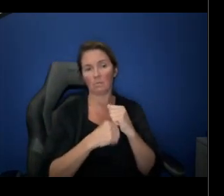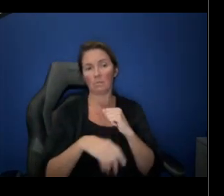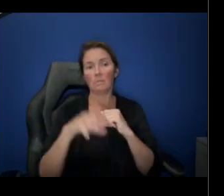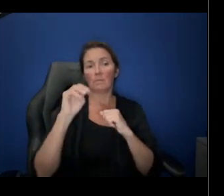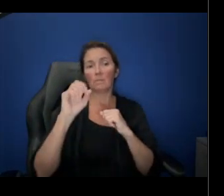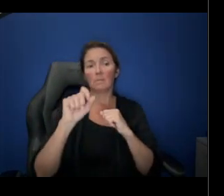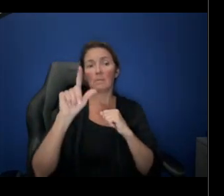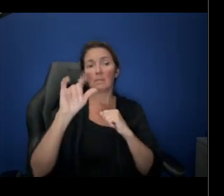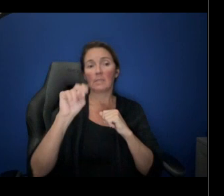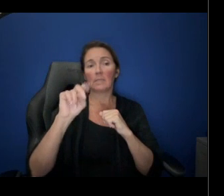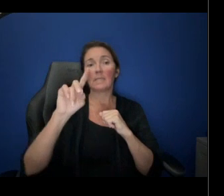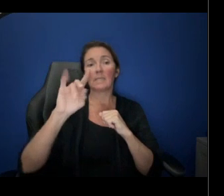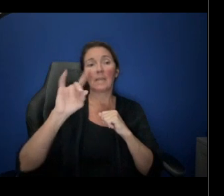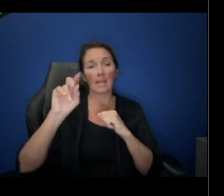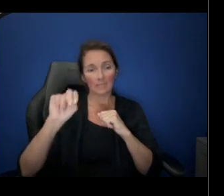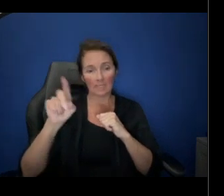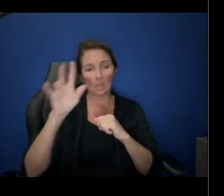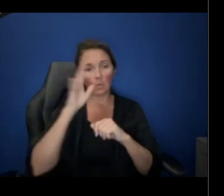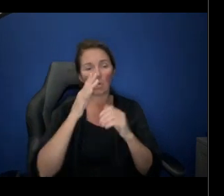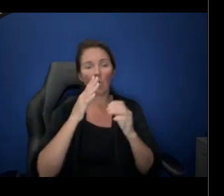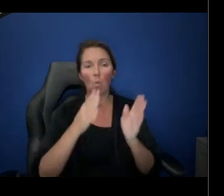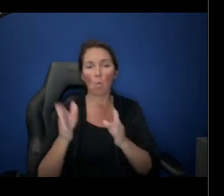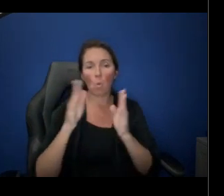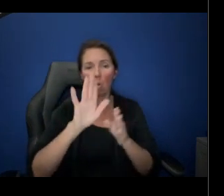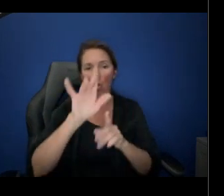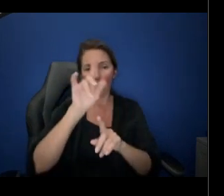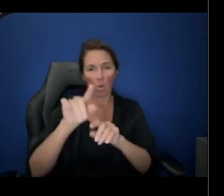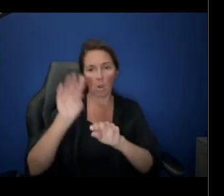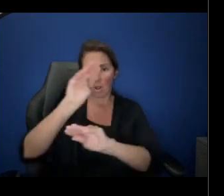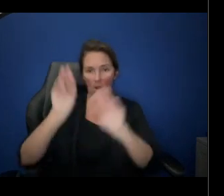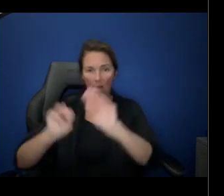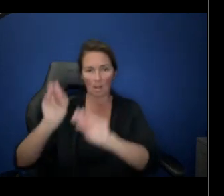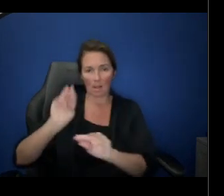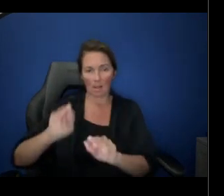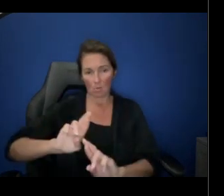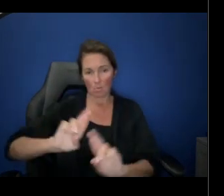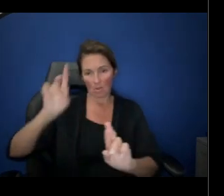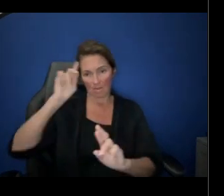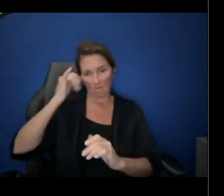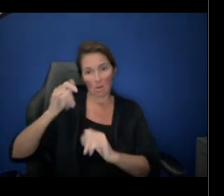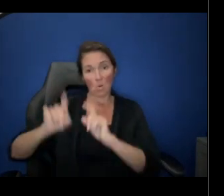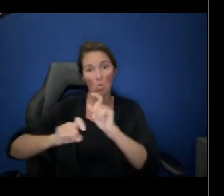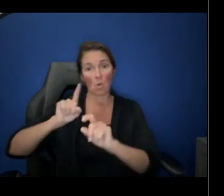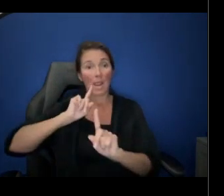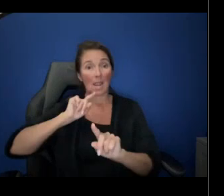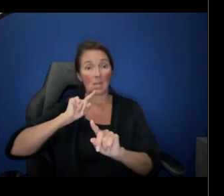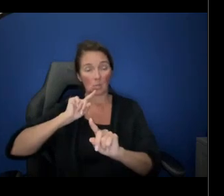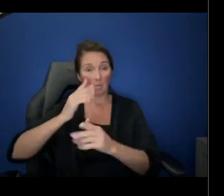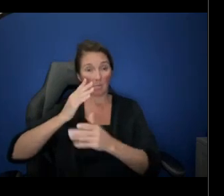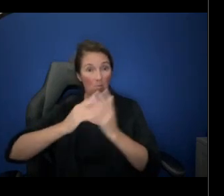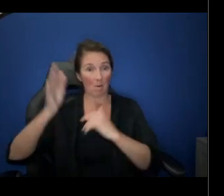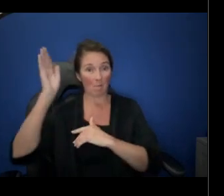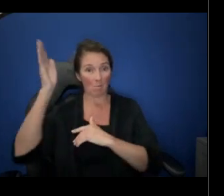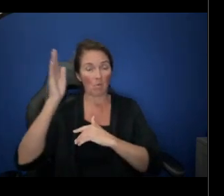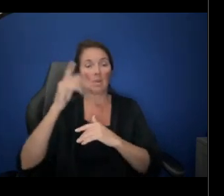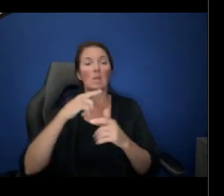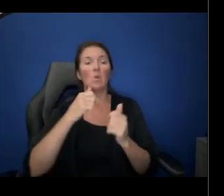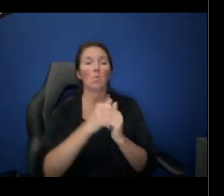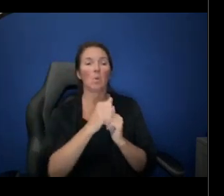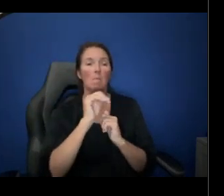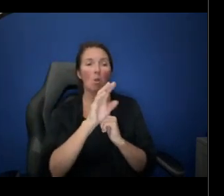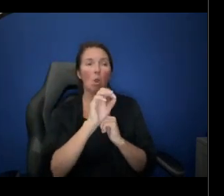Liz Dyson will organize your questions for the Q&A portion of today's presentation, which Mr. Contreras